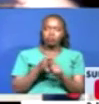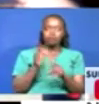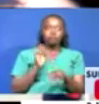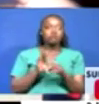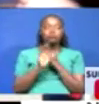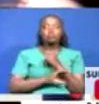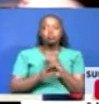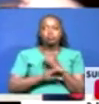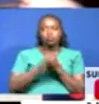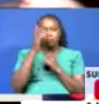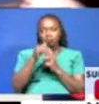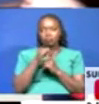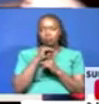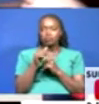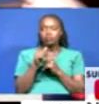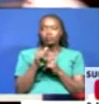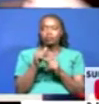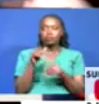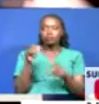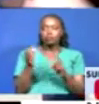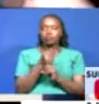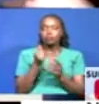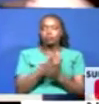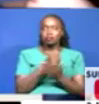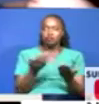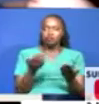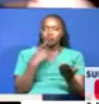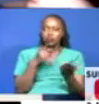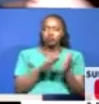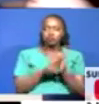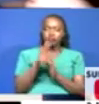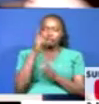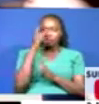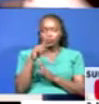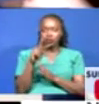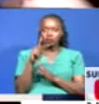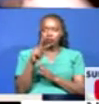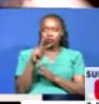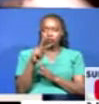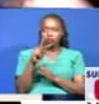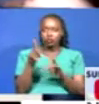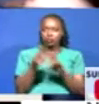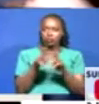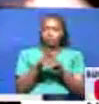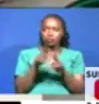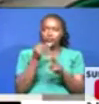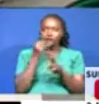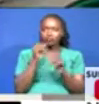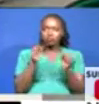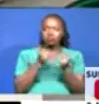because we are not acting in a coordinated manner. As a result, we developed that policy and also the food safety bill.